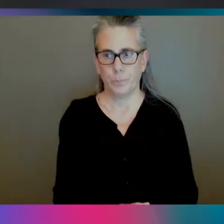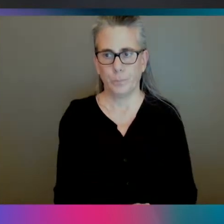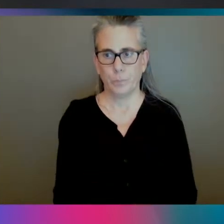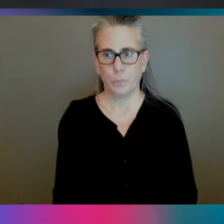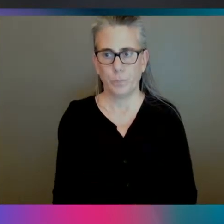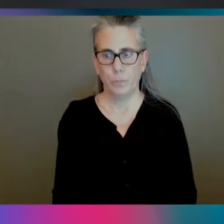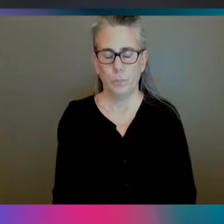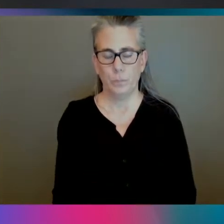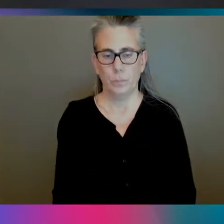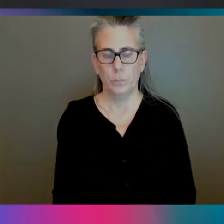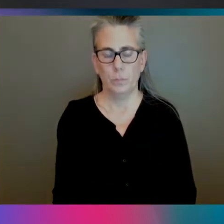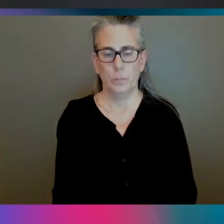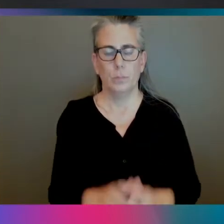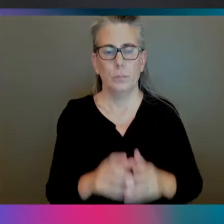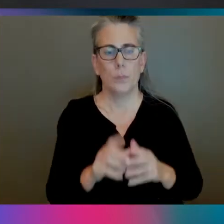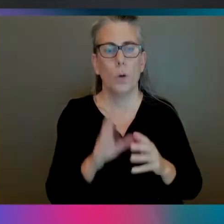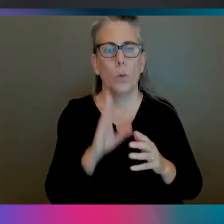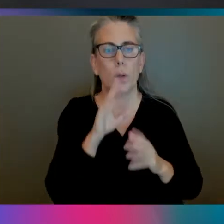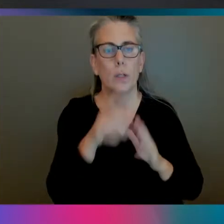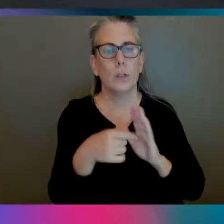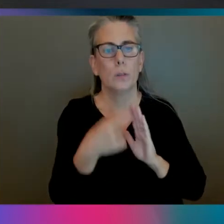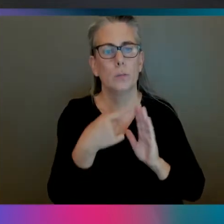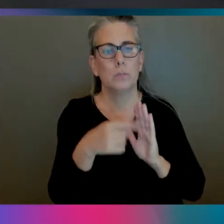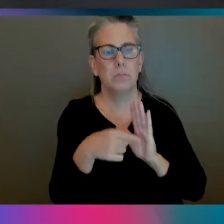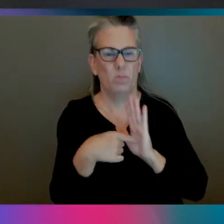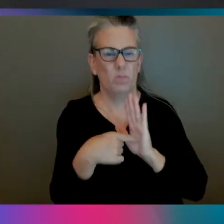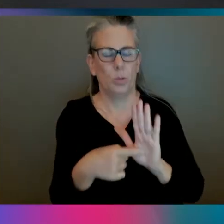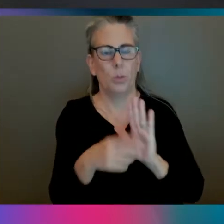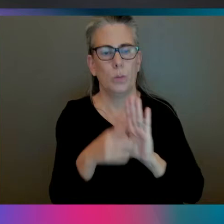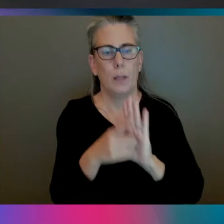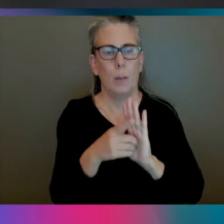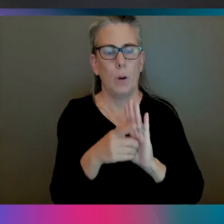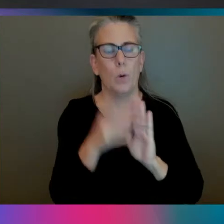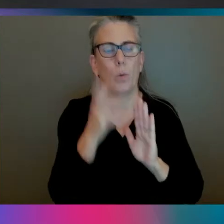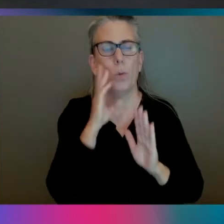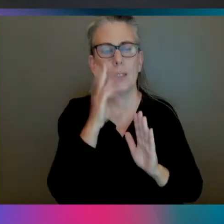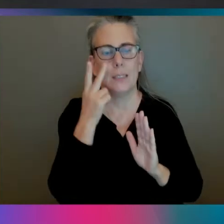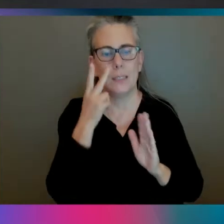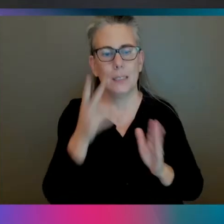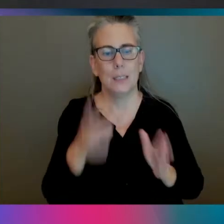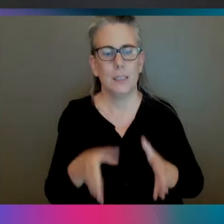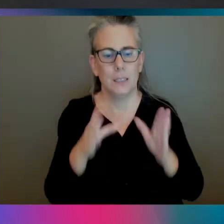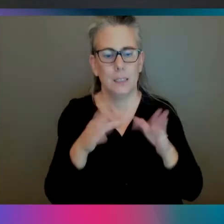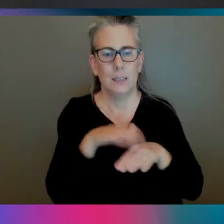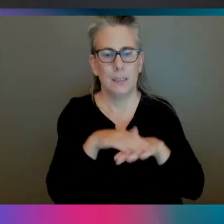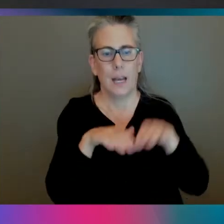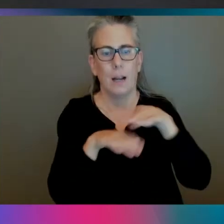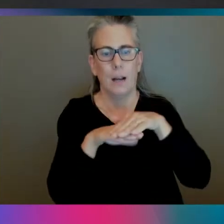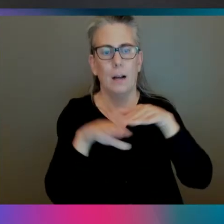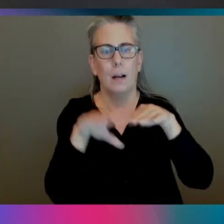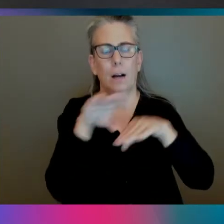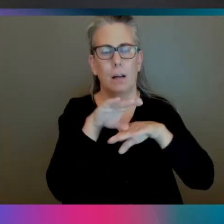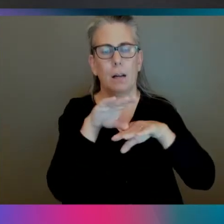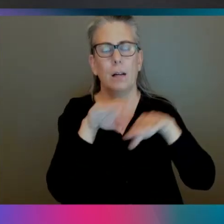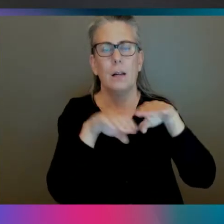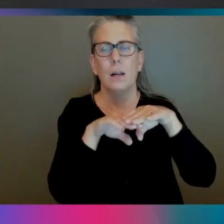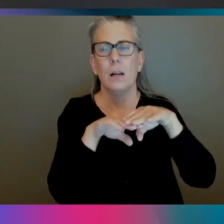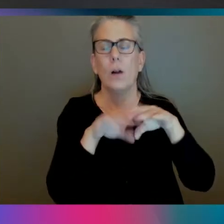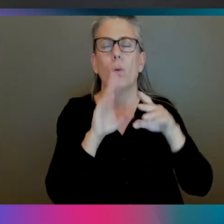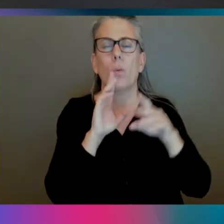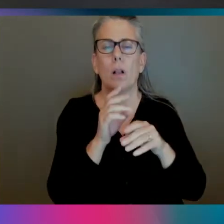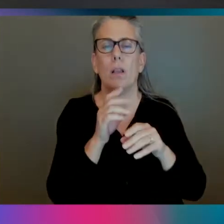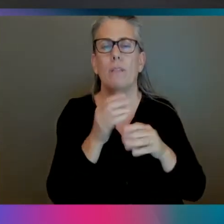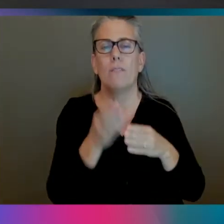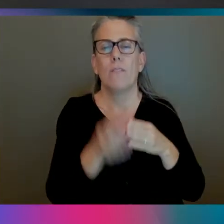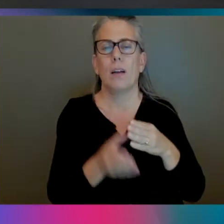demo here in a little bit, we're going to see we're stacking matrices on top of each other to come up with our final matrix for training our models. So it's really interesting